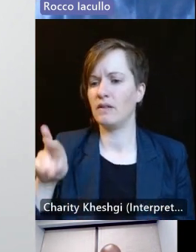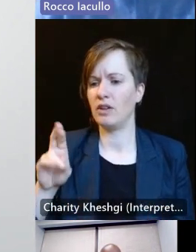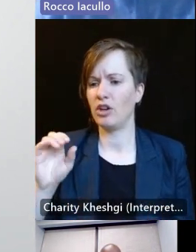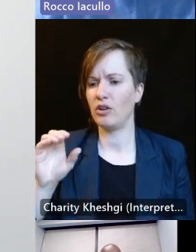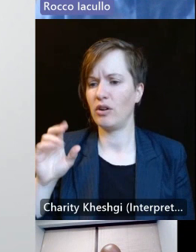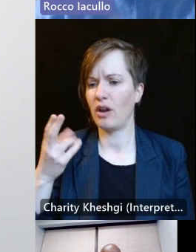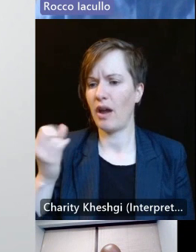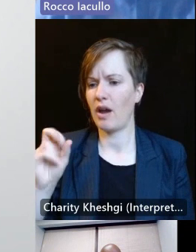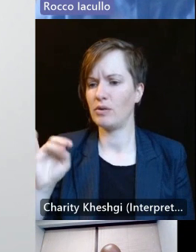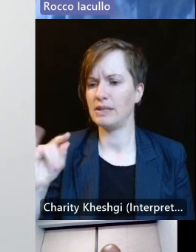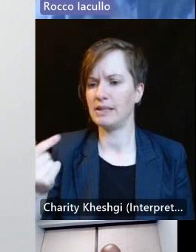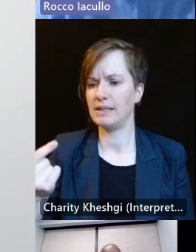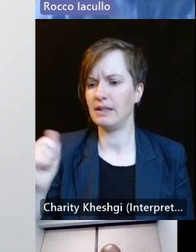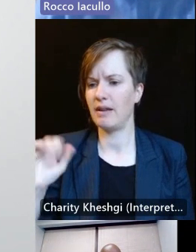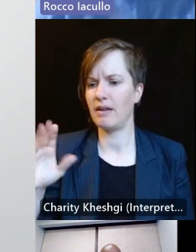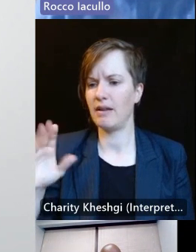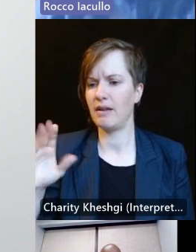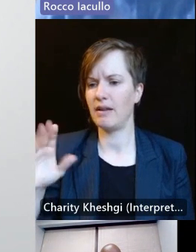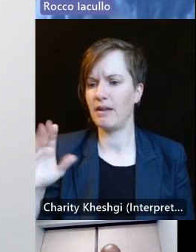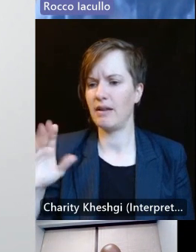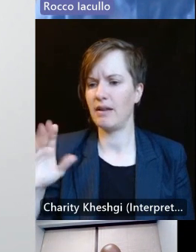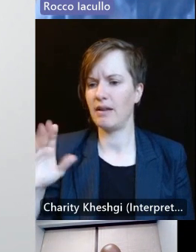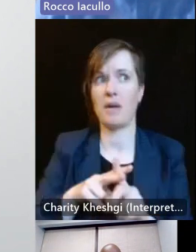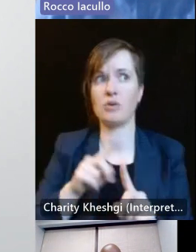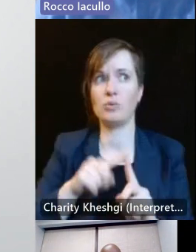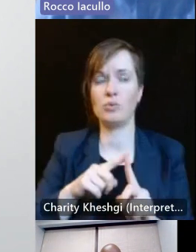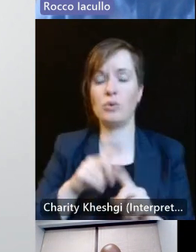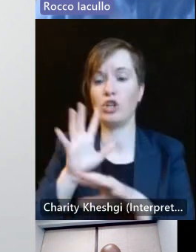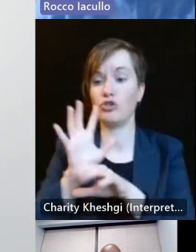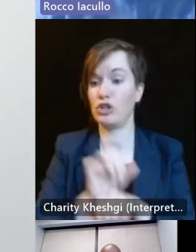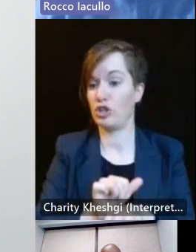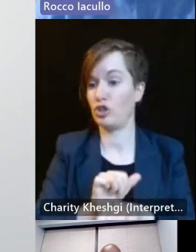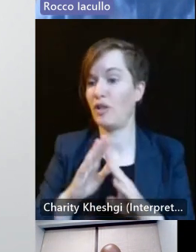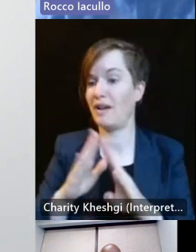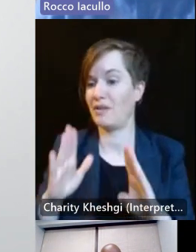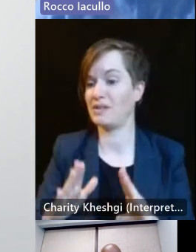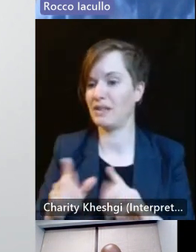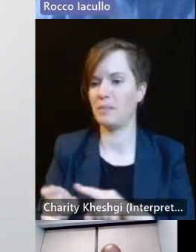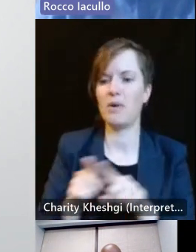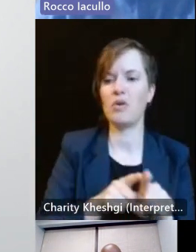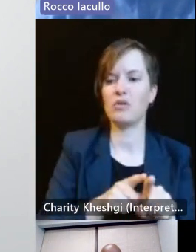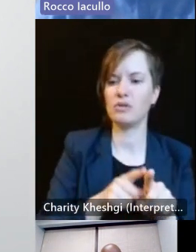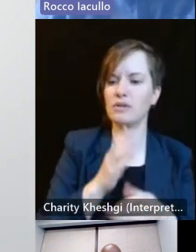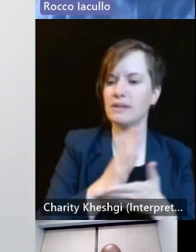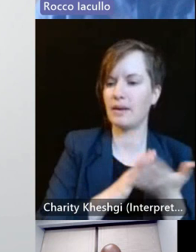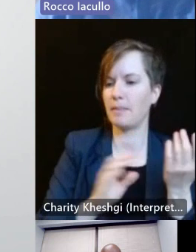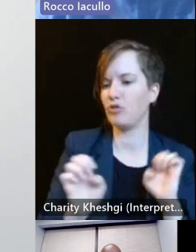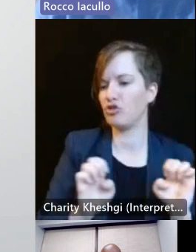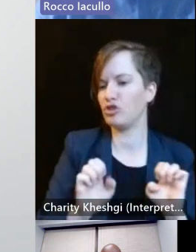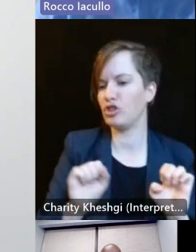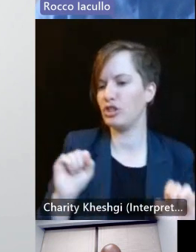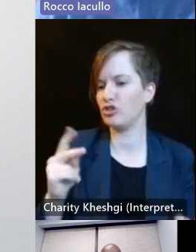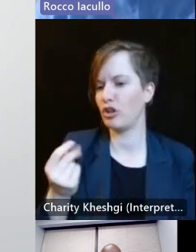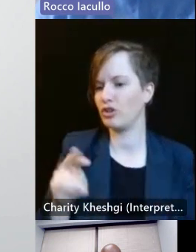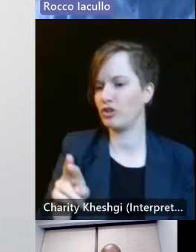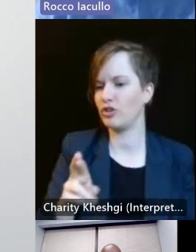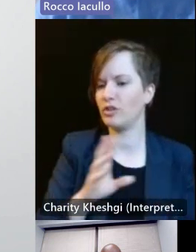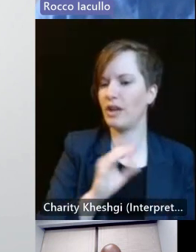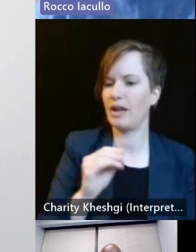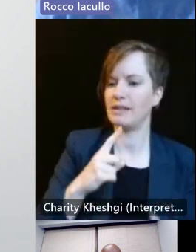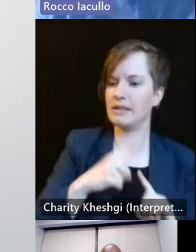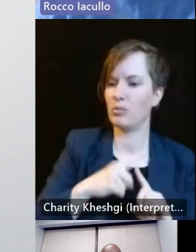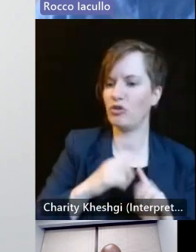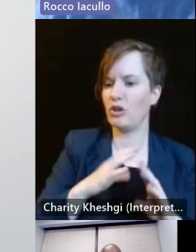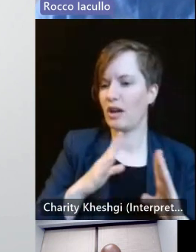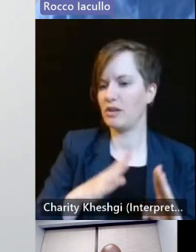traditional housing, but some emergency shelters or temporary housing could fall within coverage of the Fair